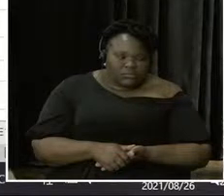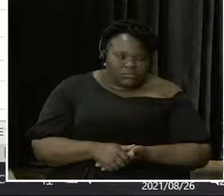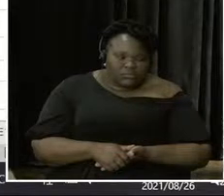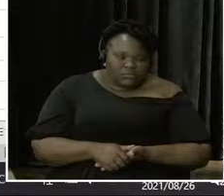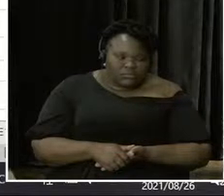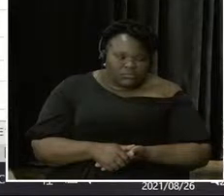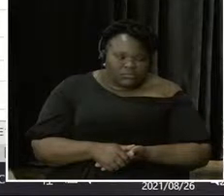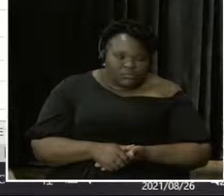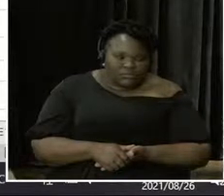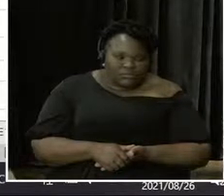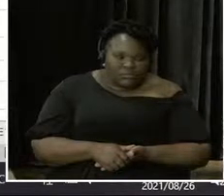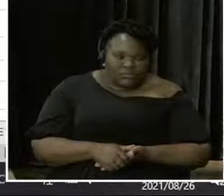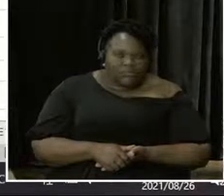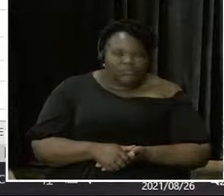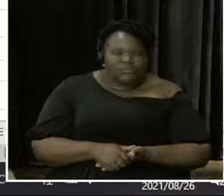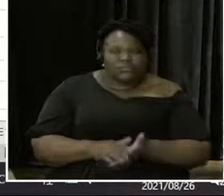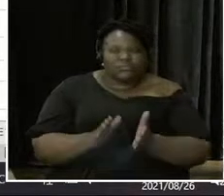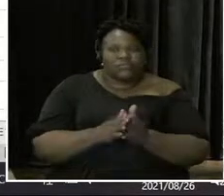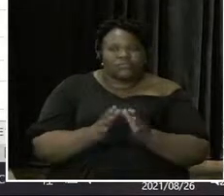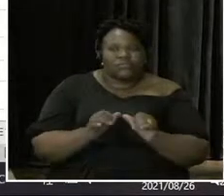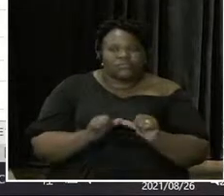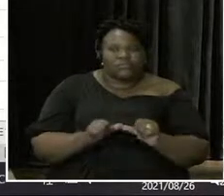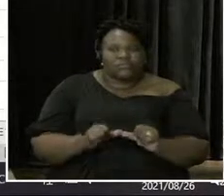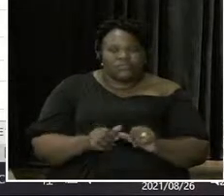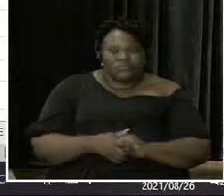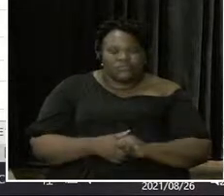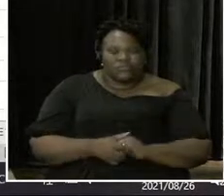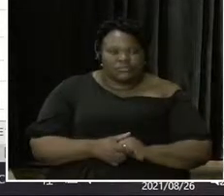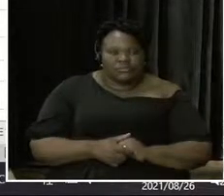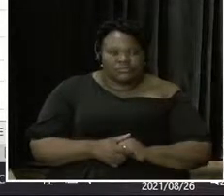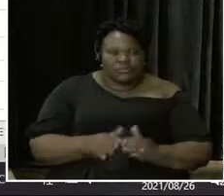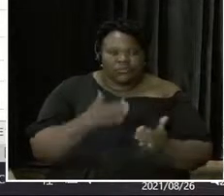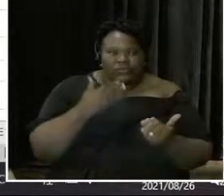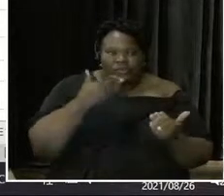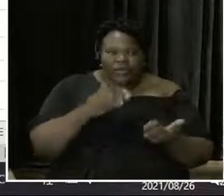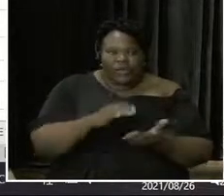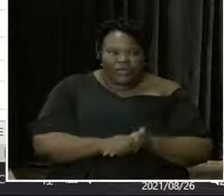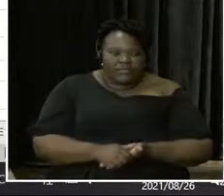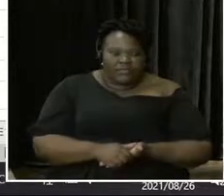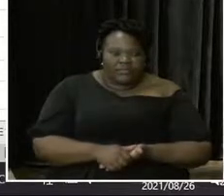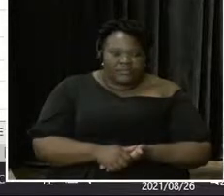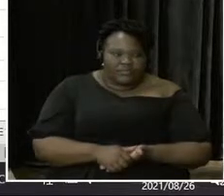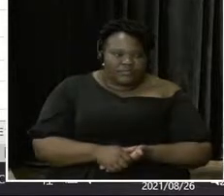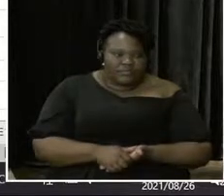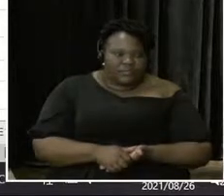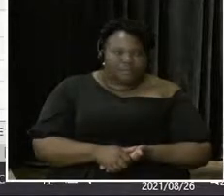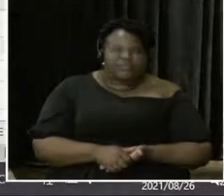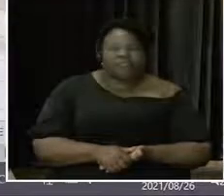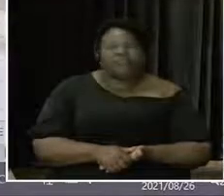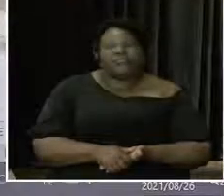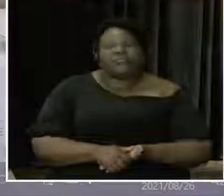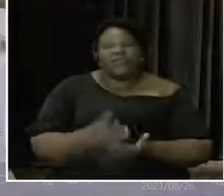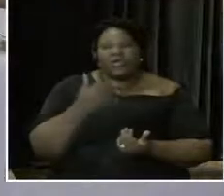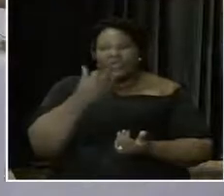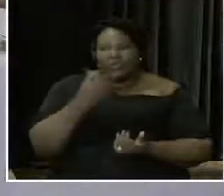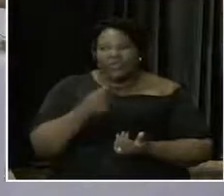Yeah, the recommendation is carried. Thank you. Thank you very much, Madam